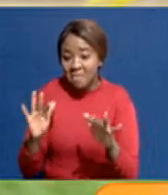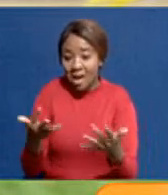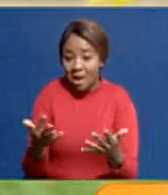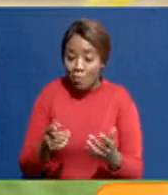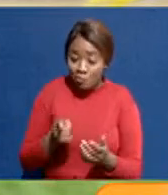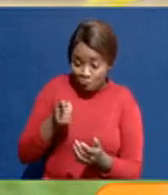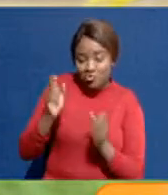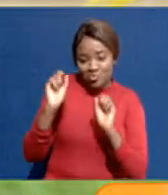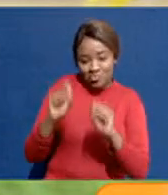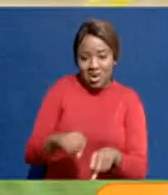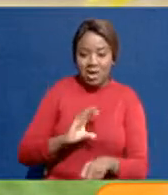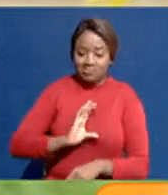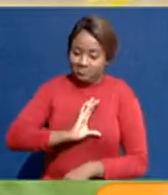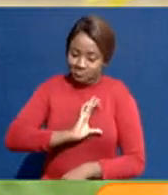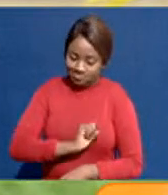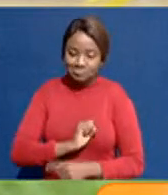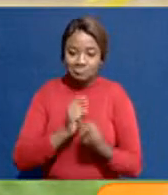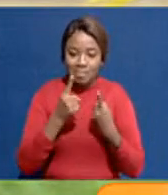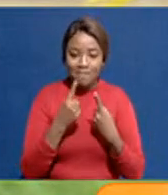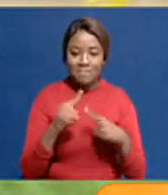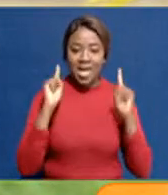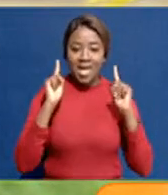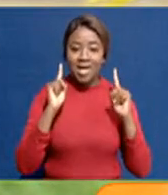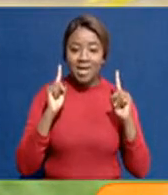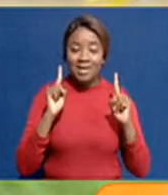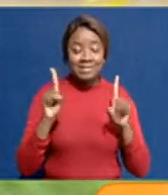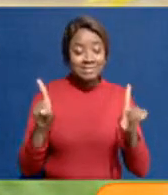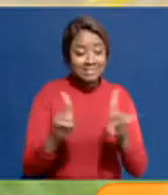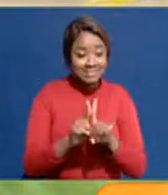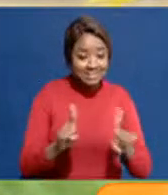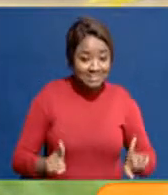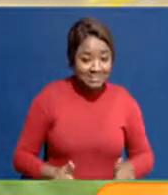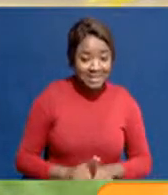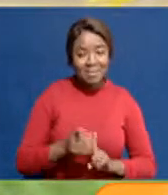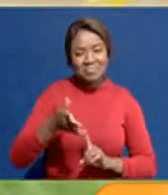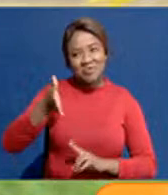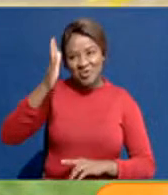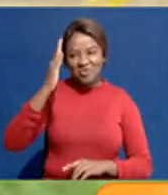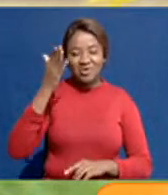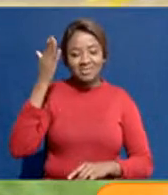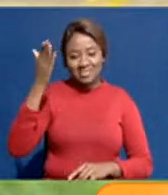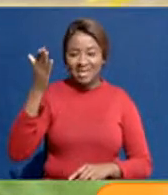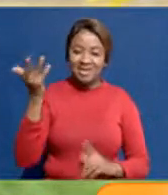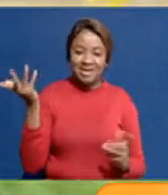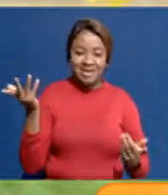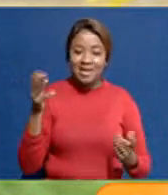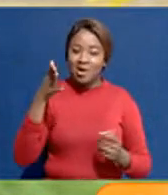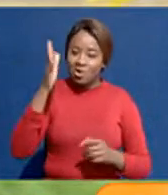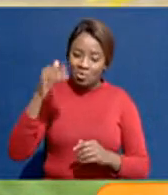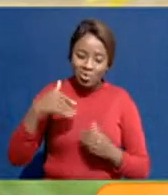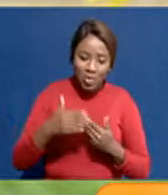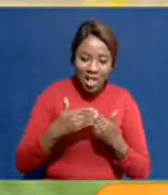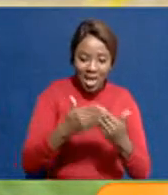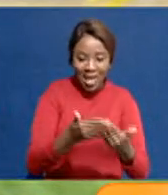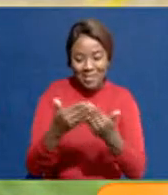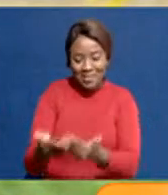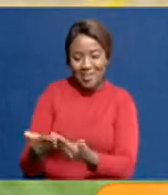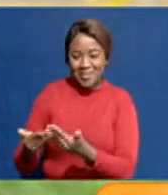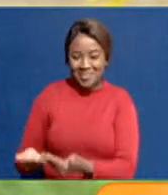can overcome. And one thing is that God will be with them, so God will open doors for